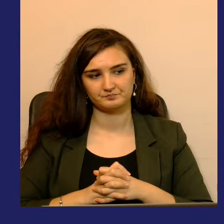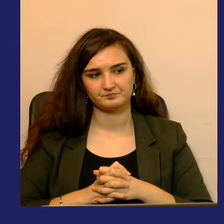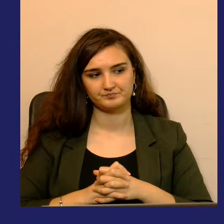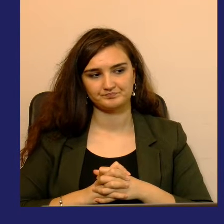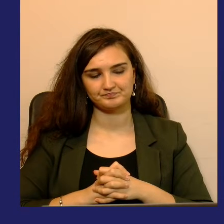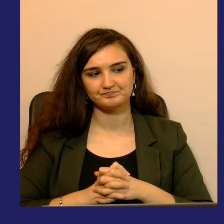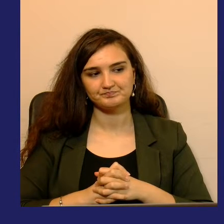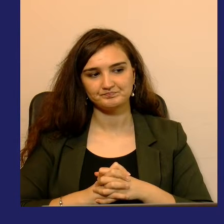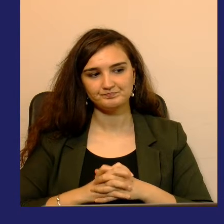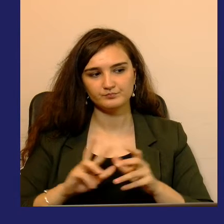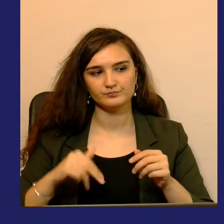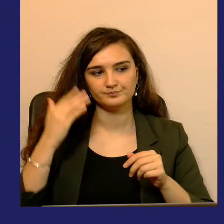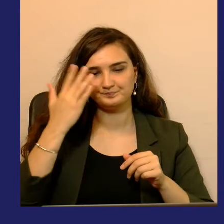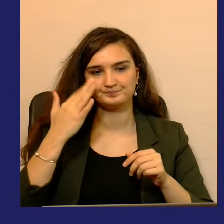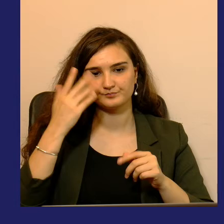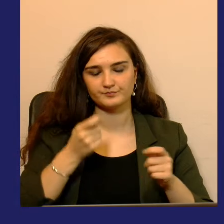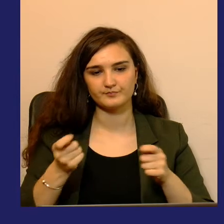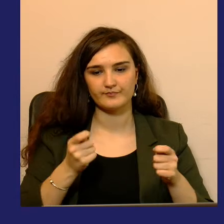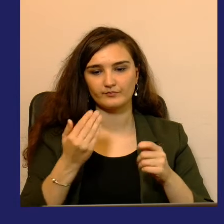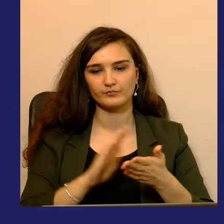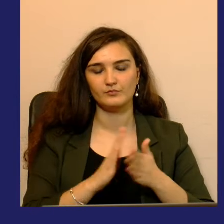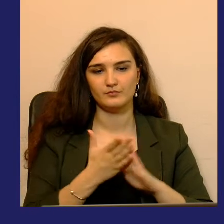than its competitors.